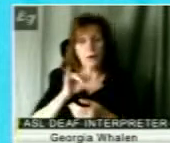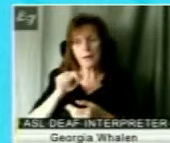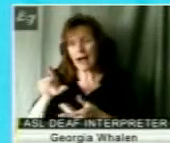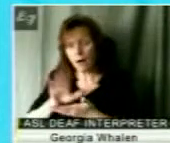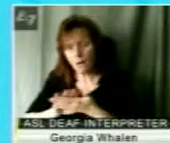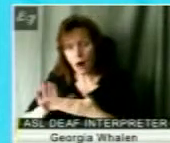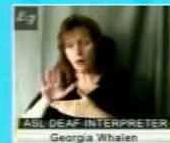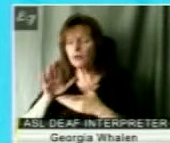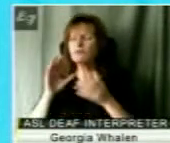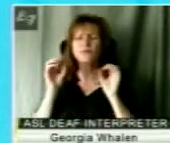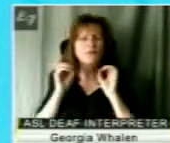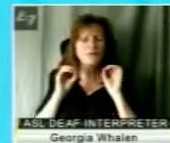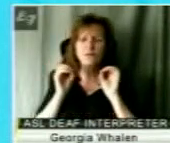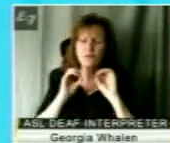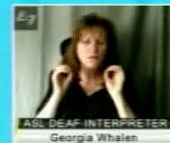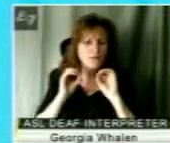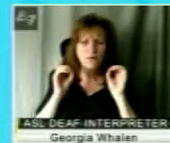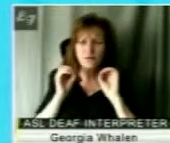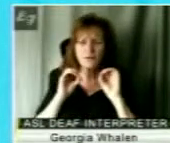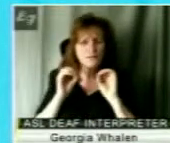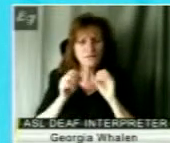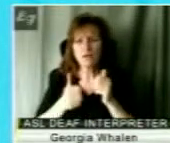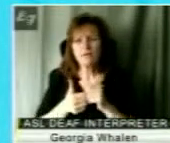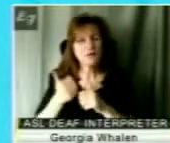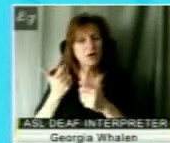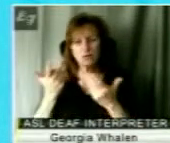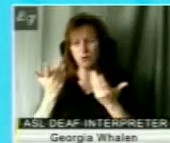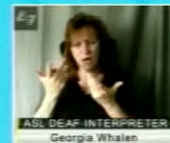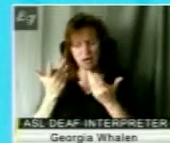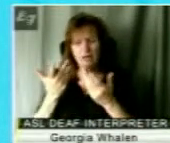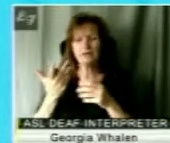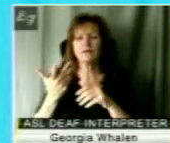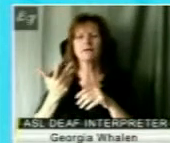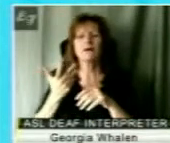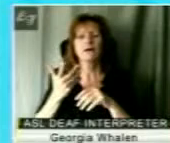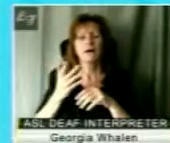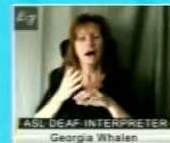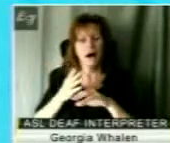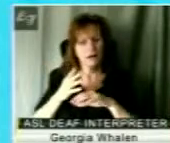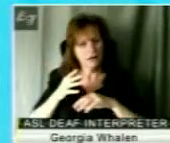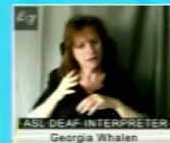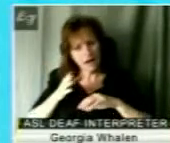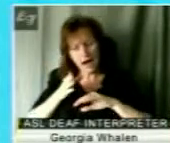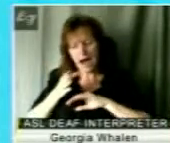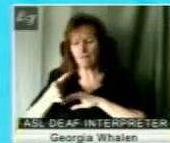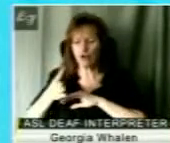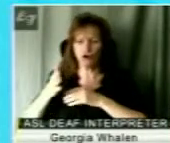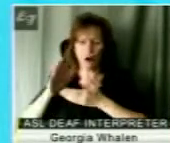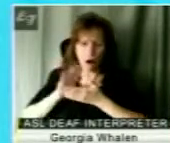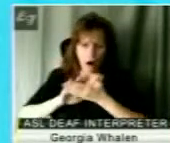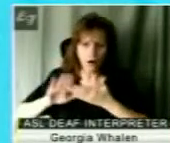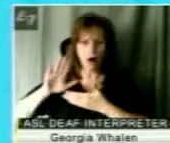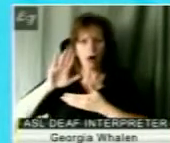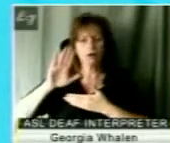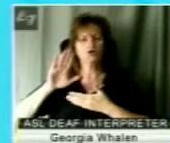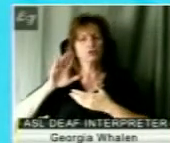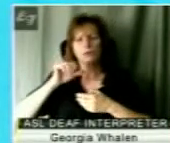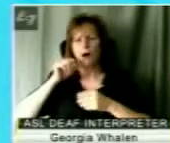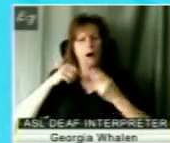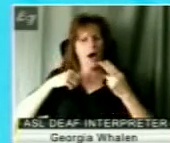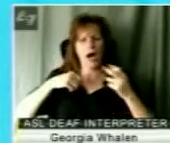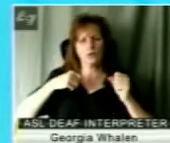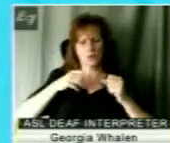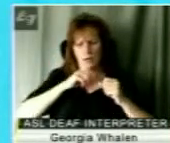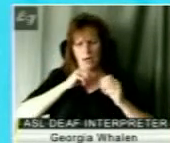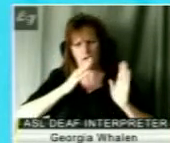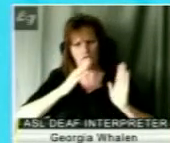they're mostly just post-college age, you know, that kind of late college and / university and older age group. And